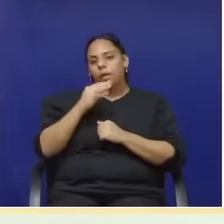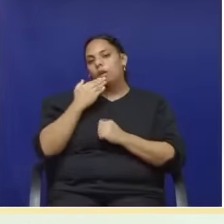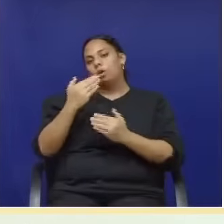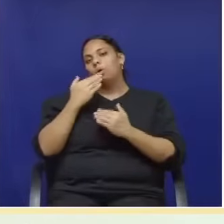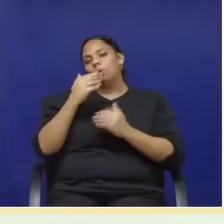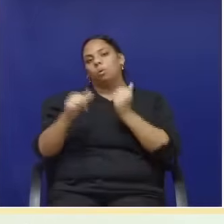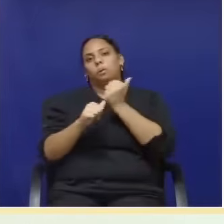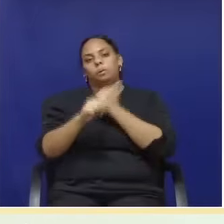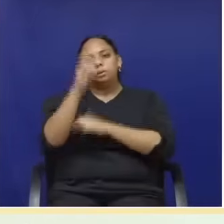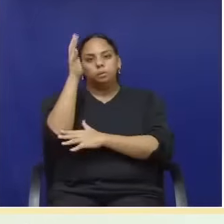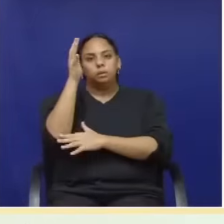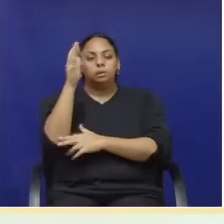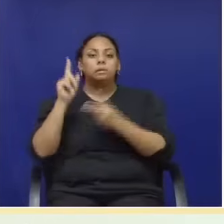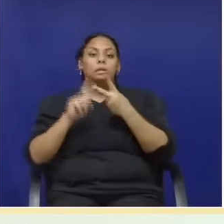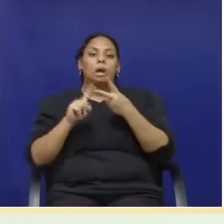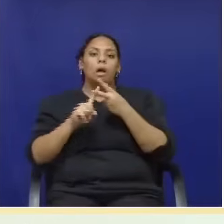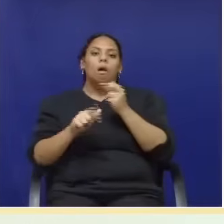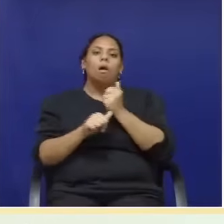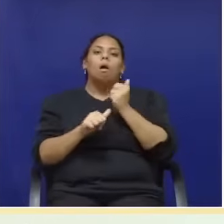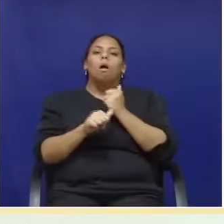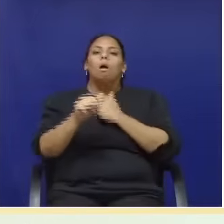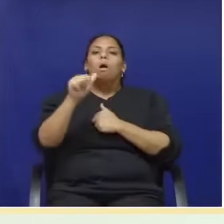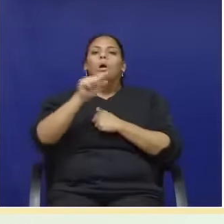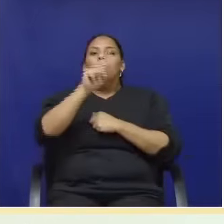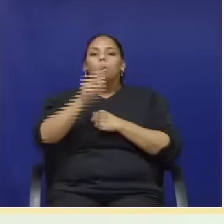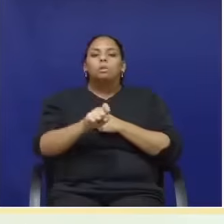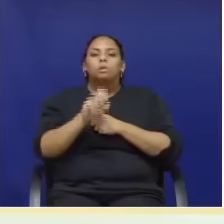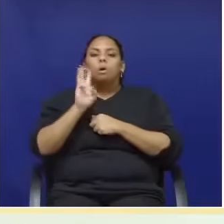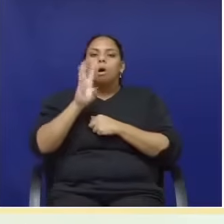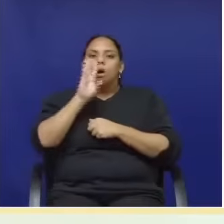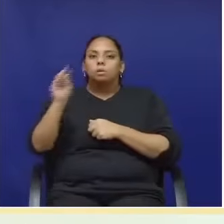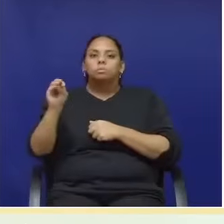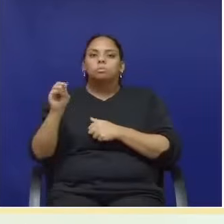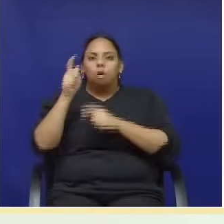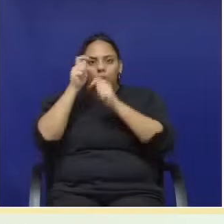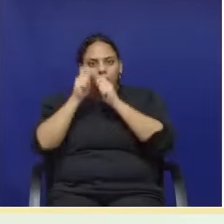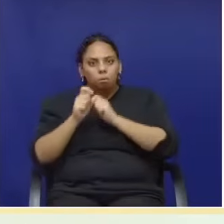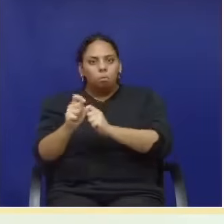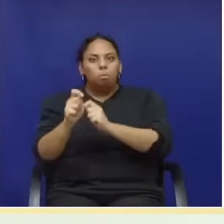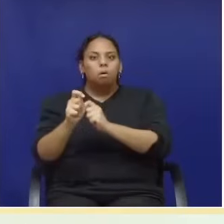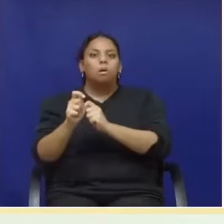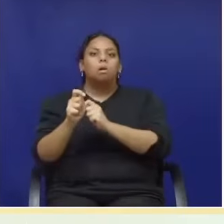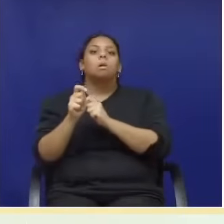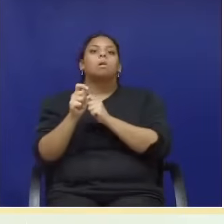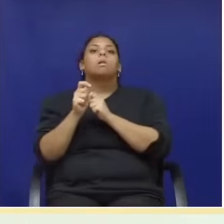The second supplementary question will be asked by the Honourable Buthelezi.